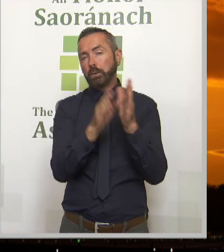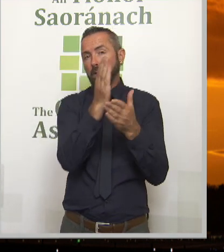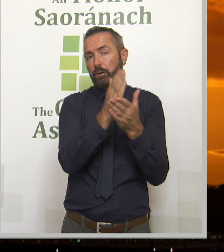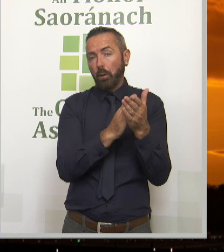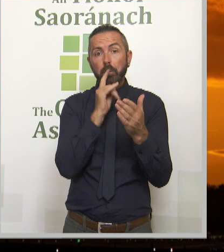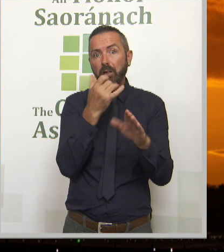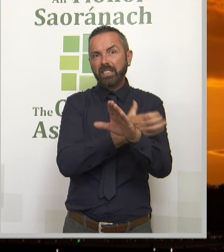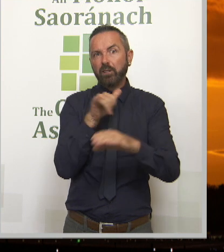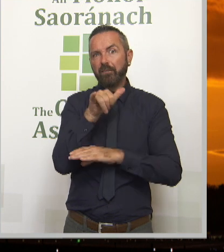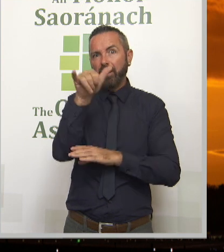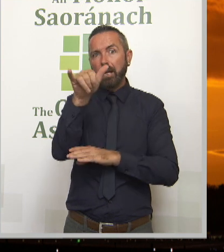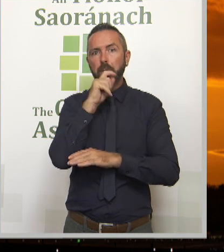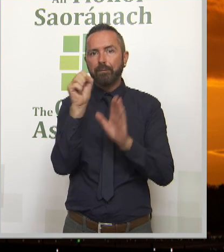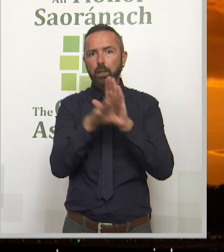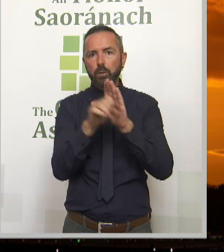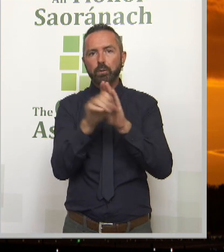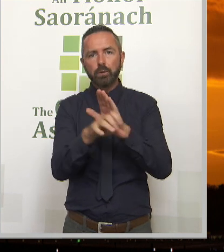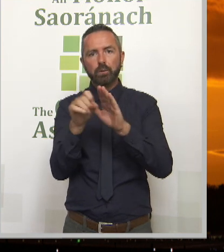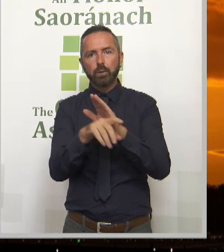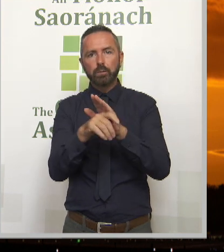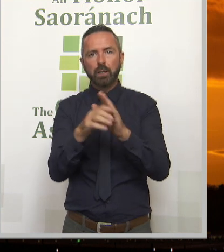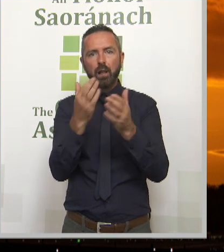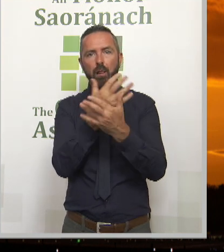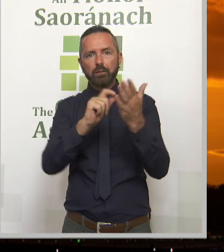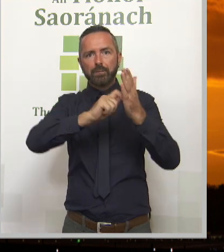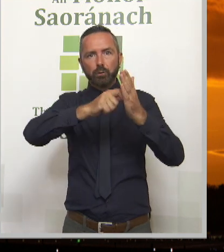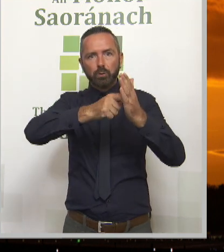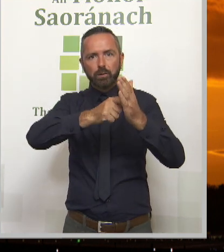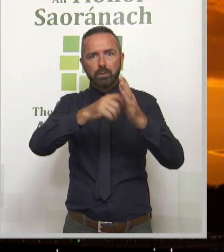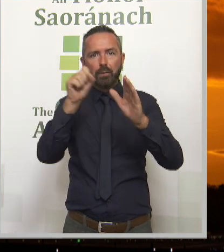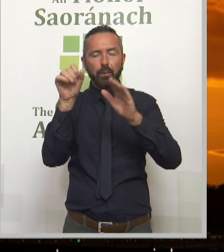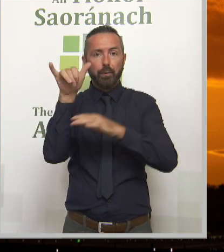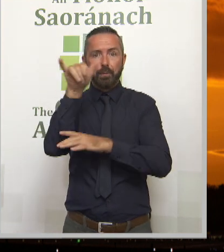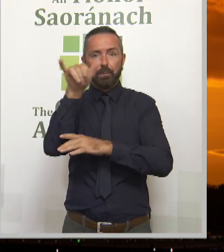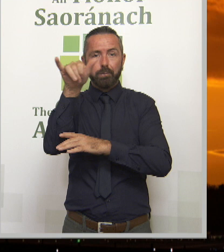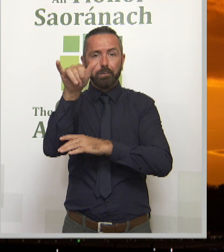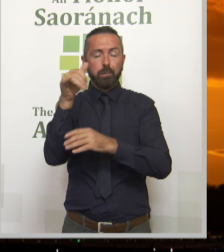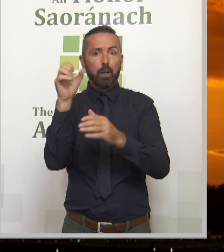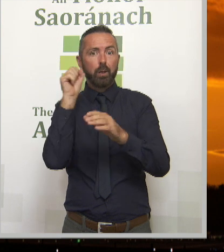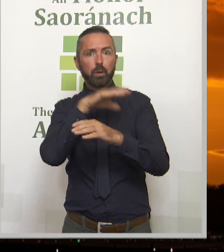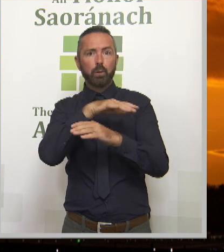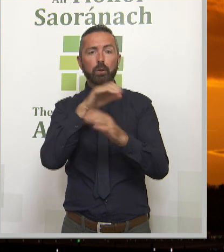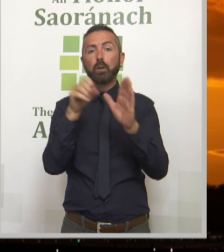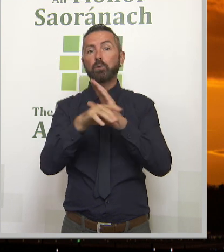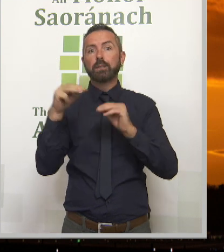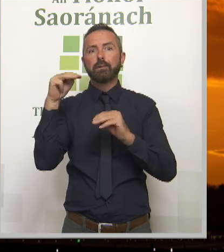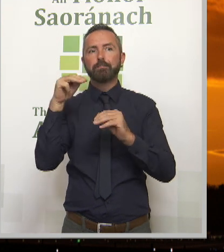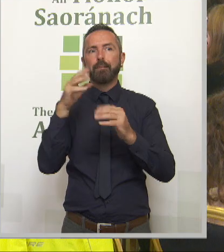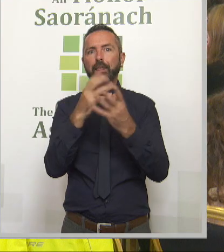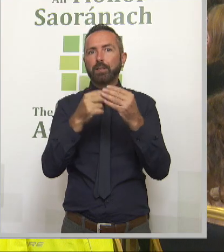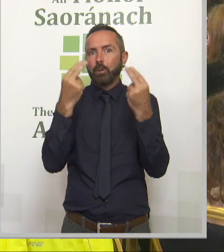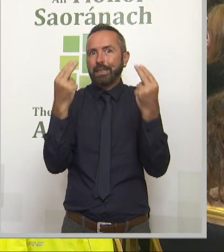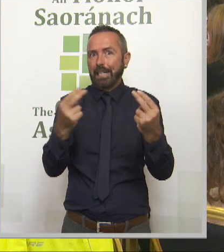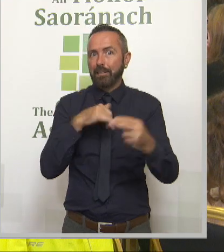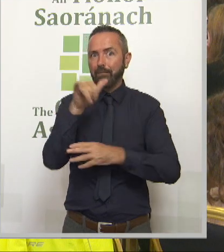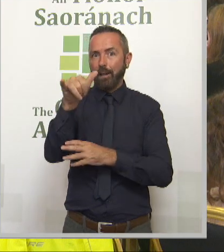if you lose too many species, or you lose critical species, critical keystone species, and lose irreplaceable functions, then